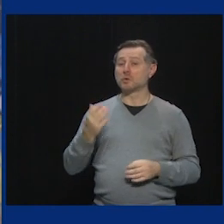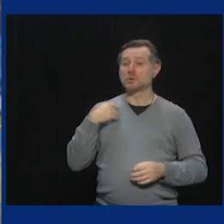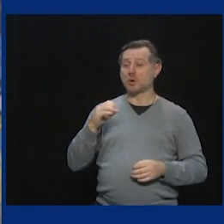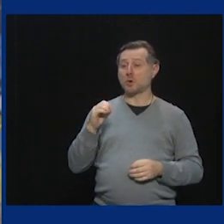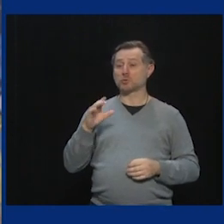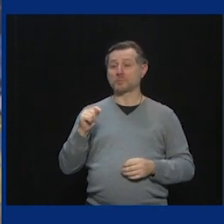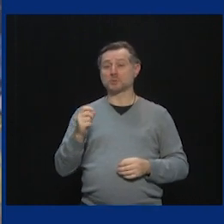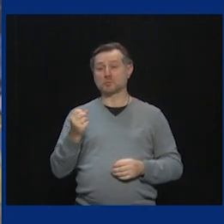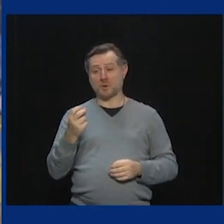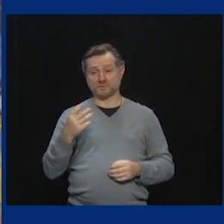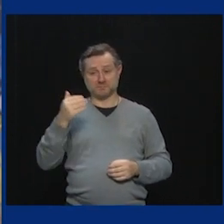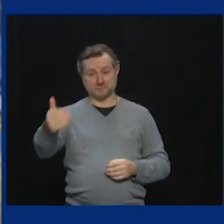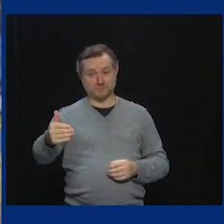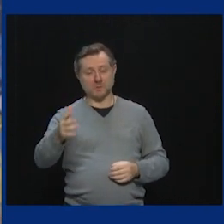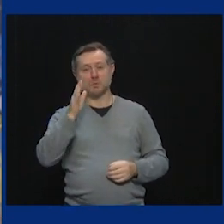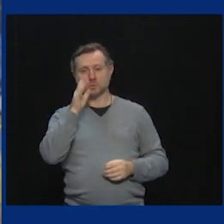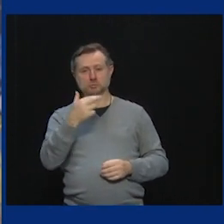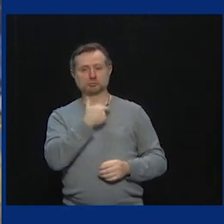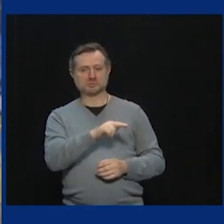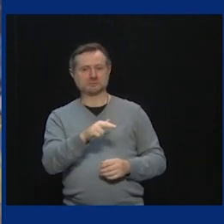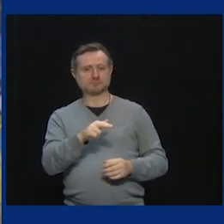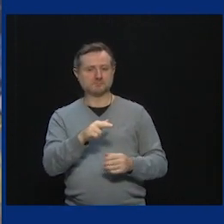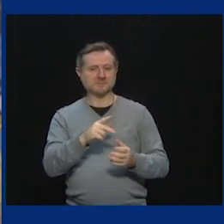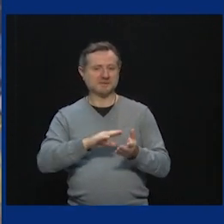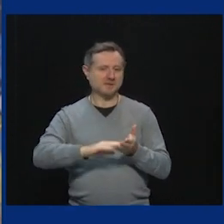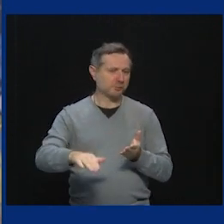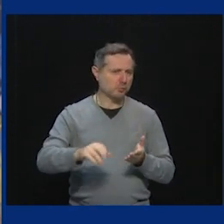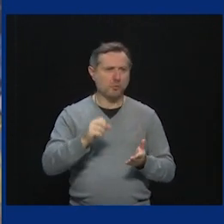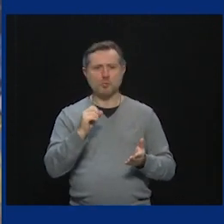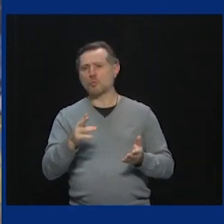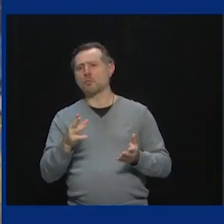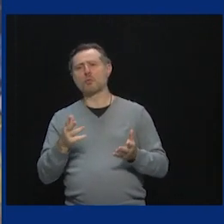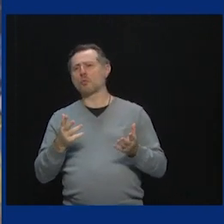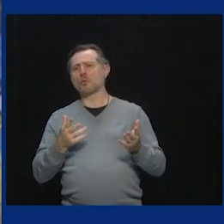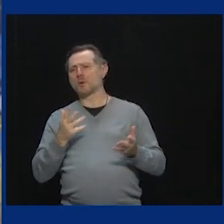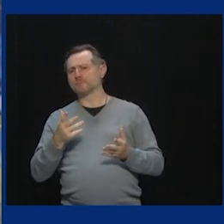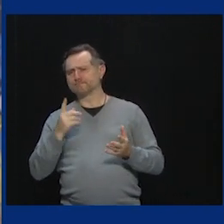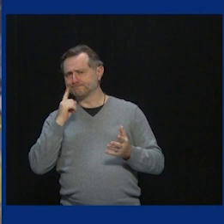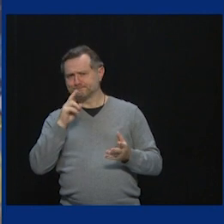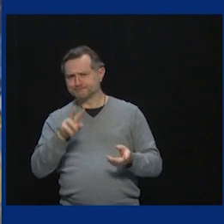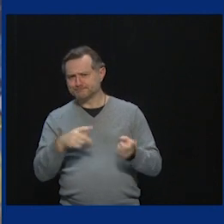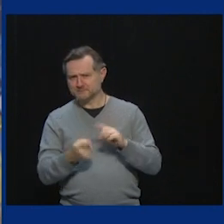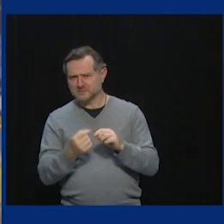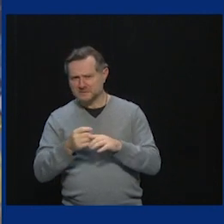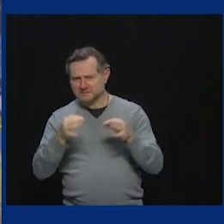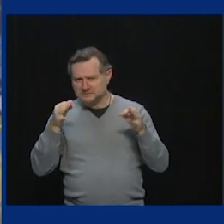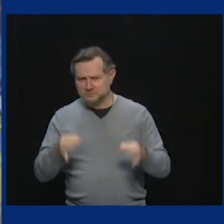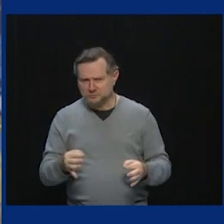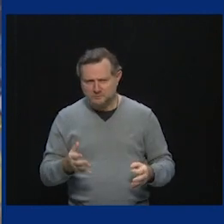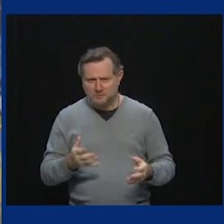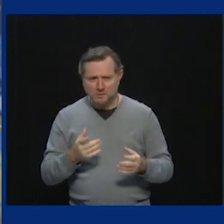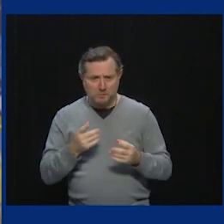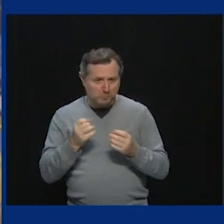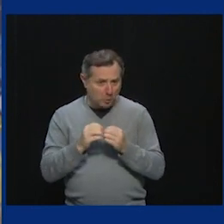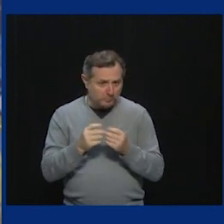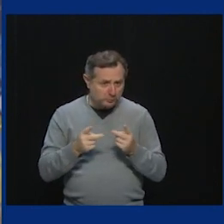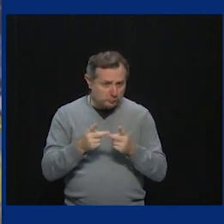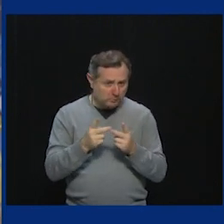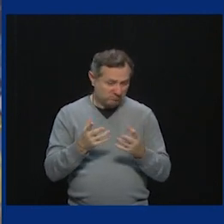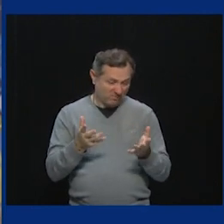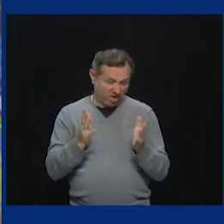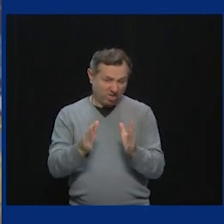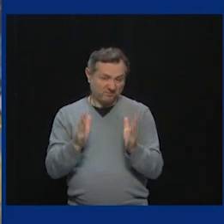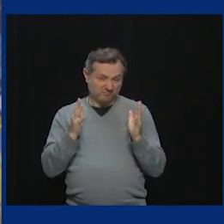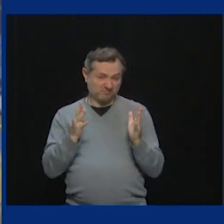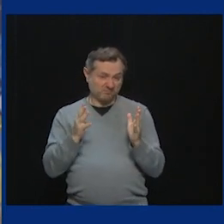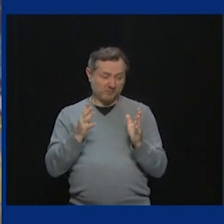exemption or overturns it, that could lead to more positions vacated. And what's your plan for that? No, we're very well. That's why I'm